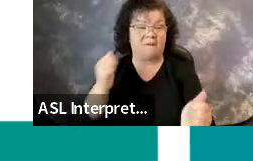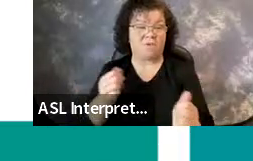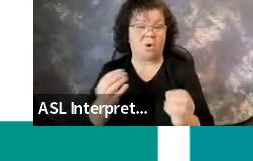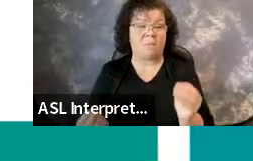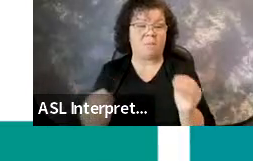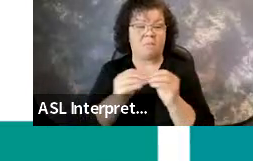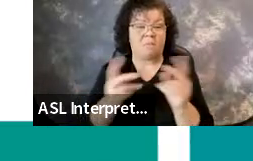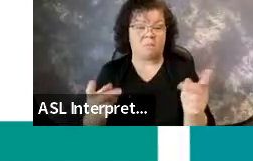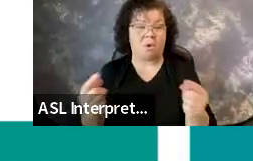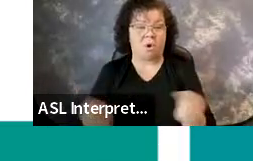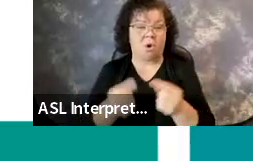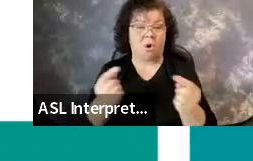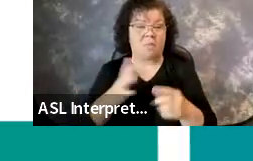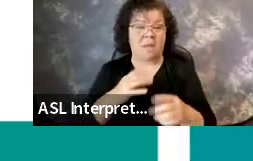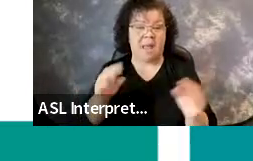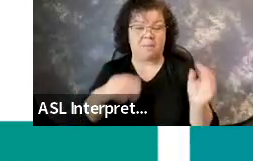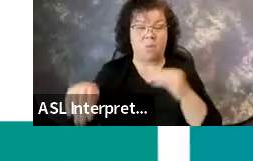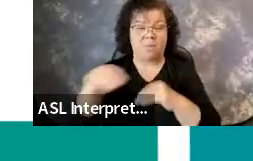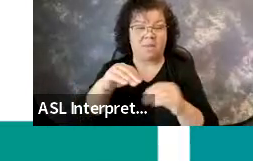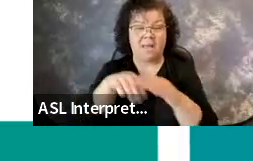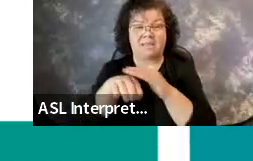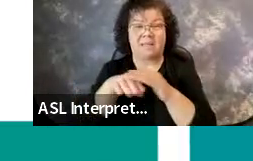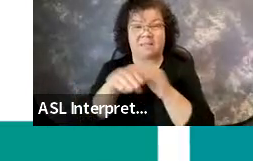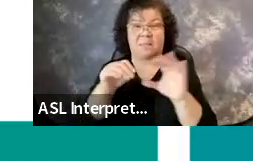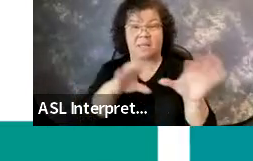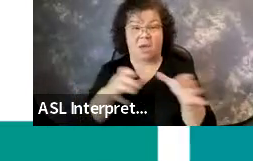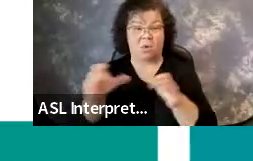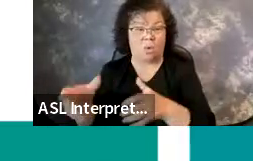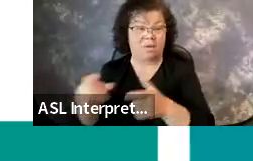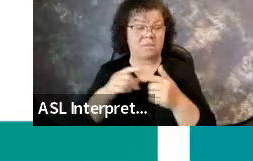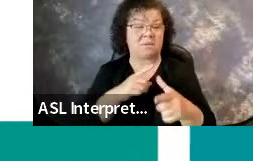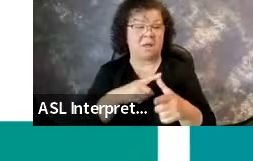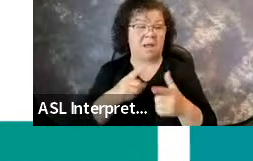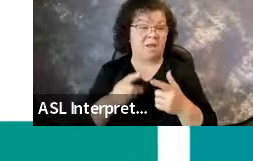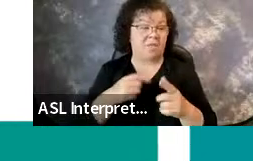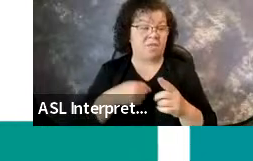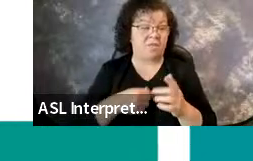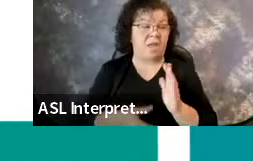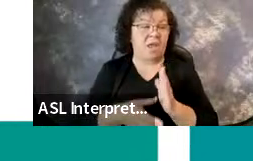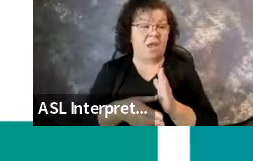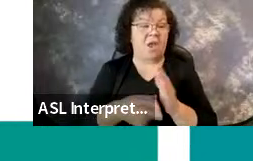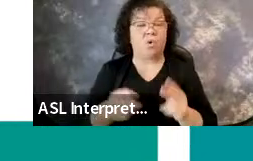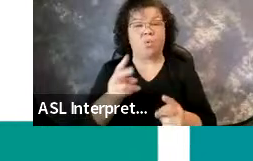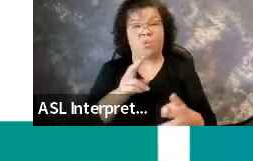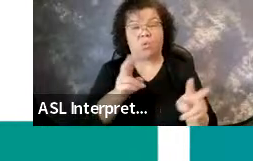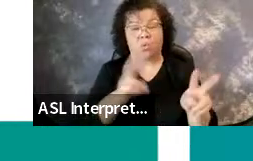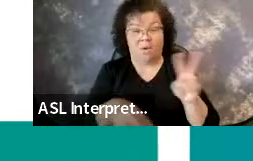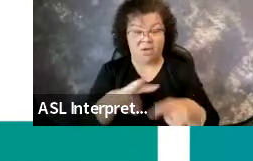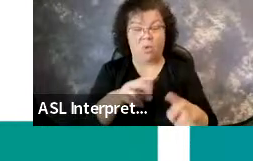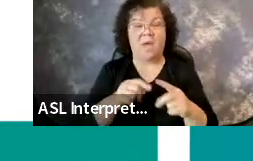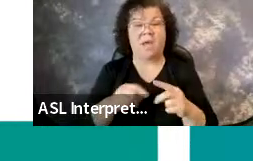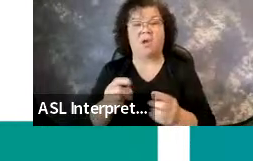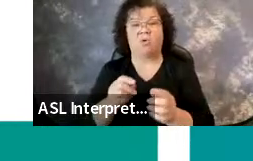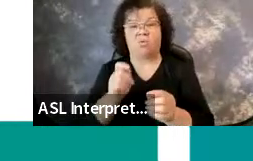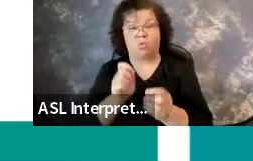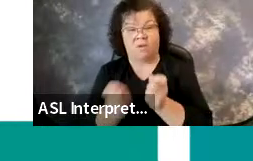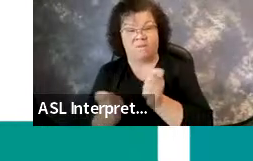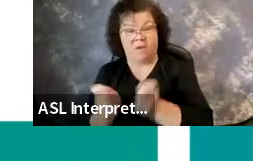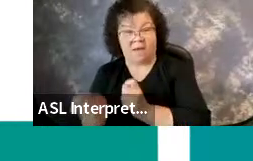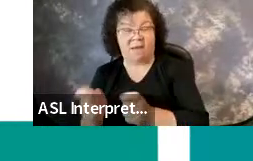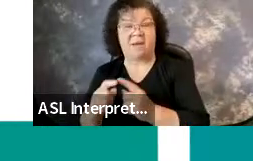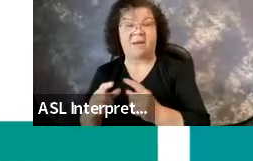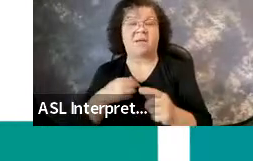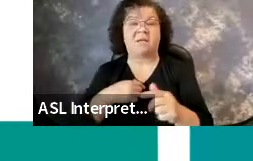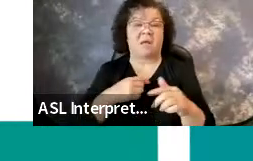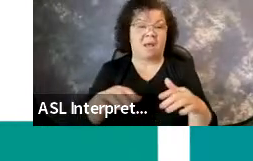accessibility categories. And time permitting, then go through reviewing and refining potential benefits in the mobility and accessibility